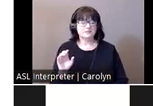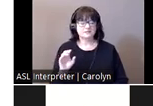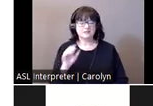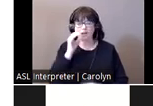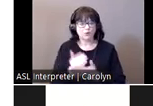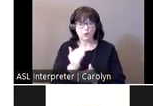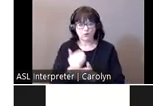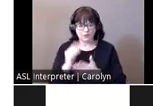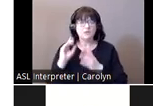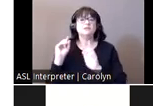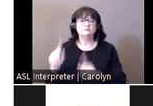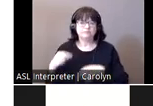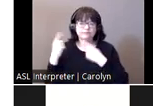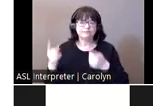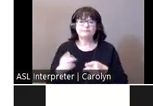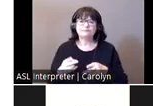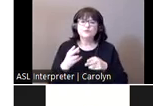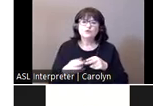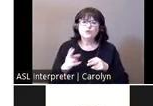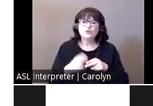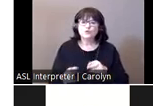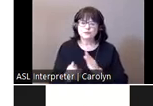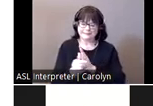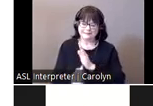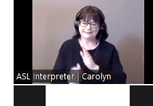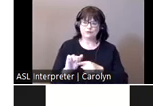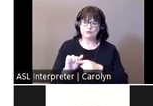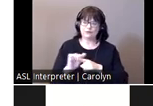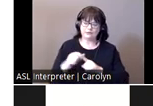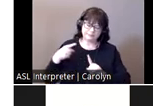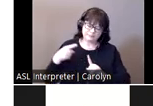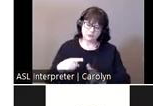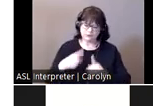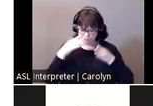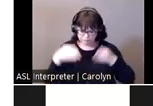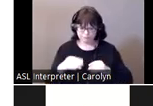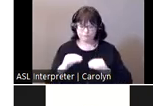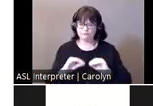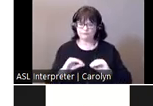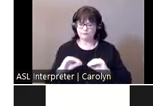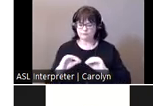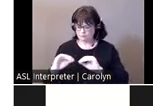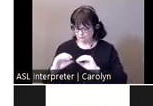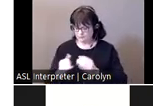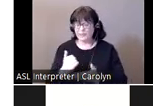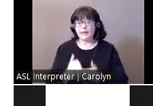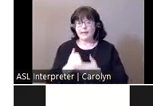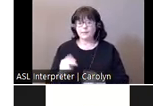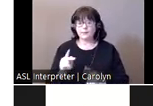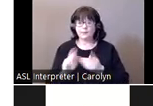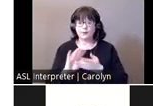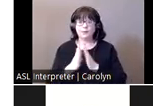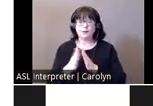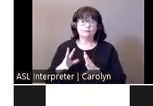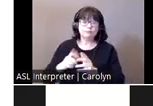of skill-based training to help tech and IT workers stay current in their fields. Similar